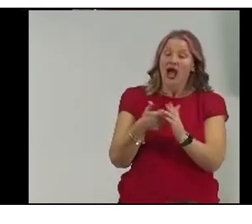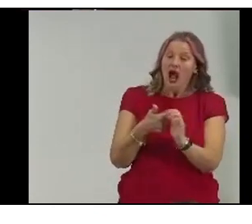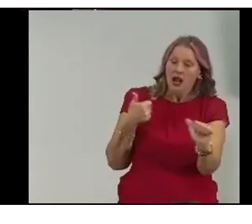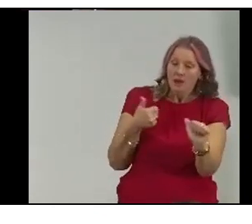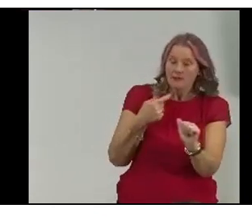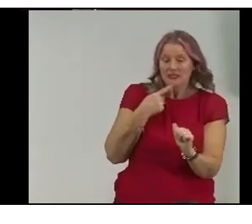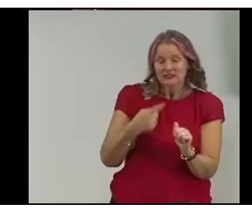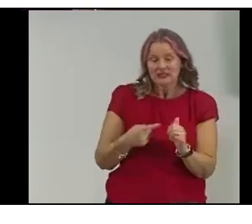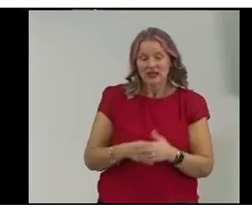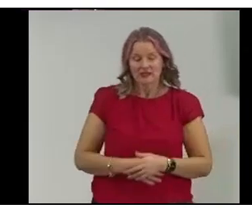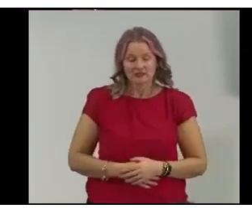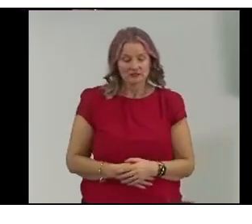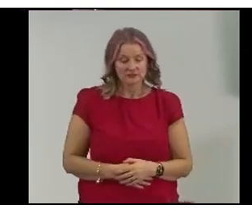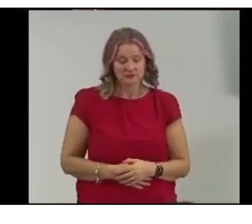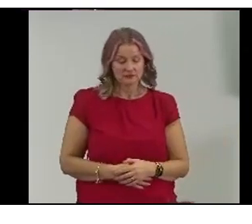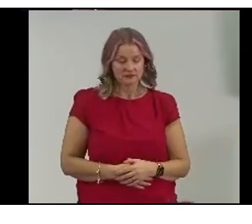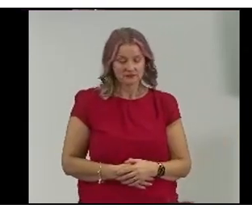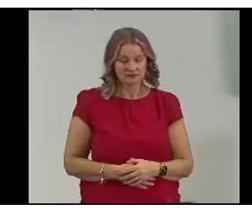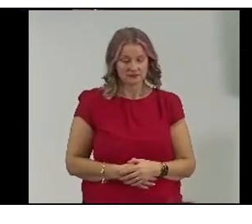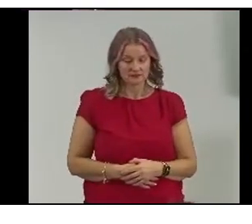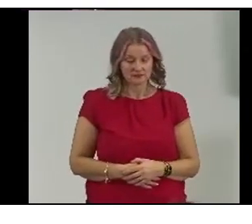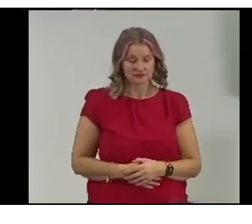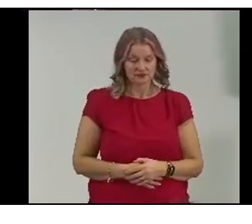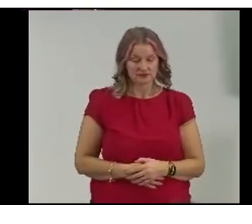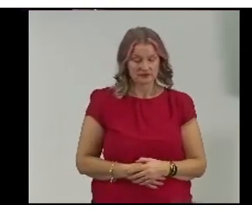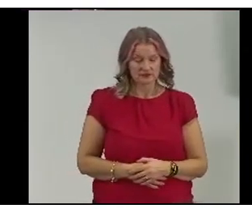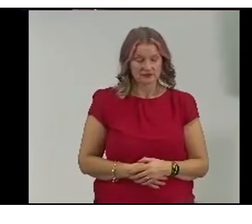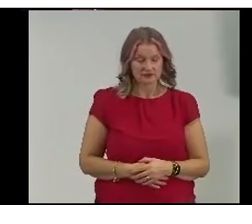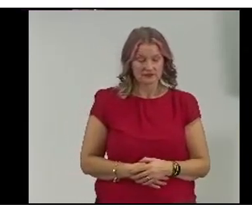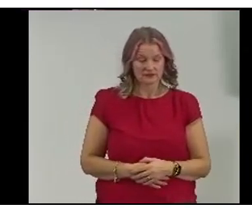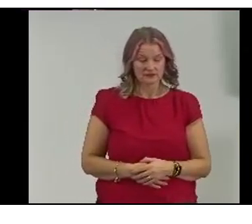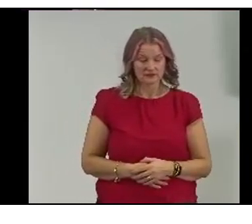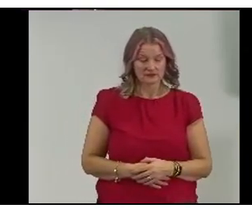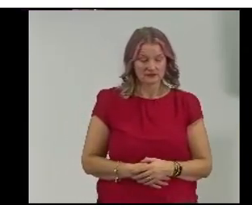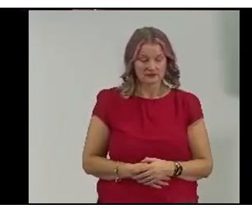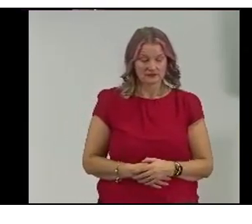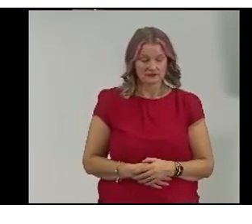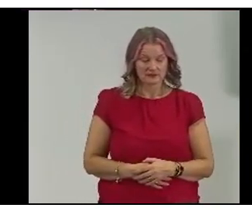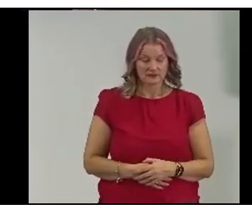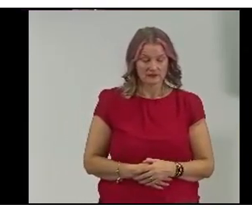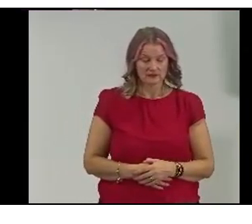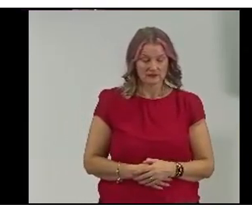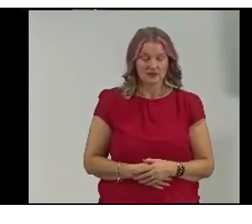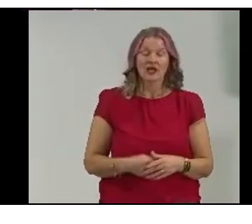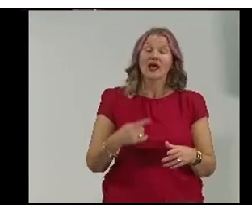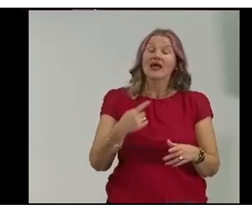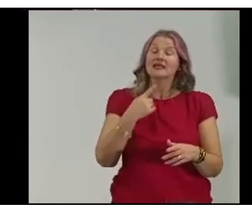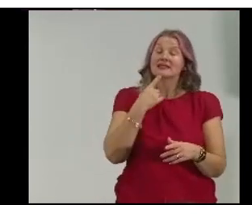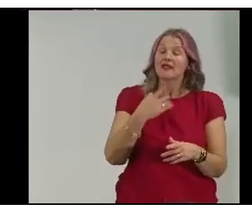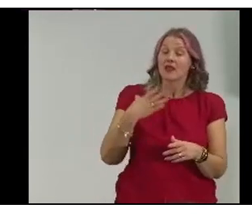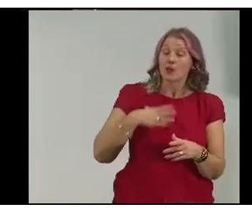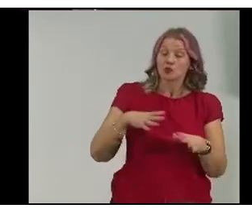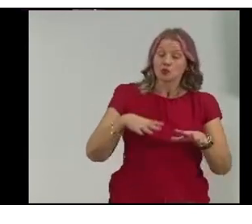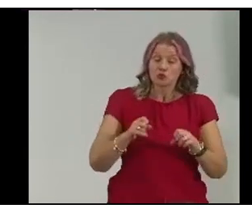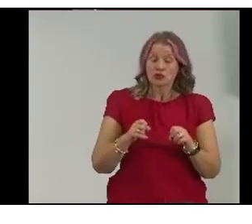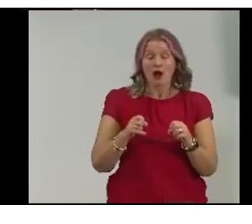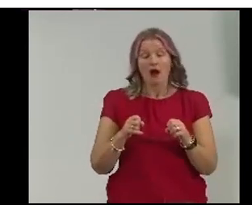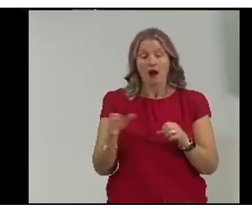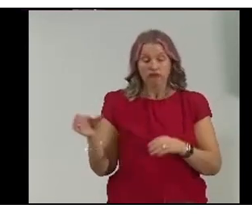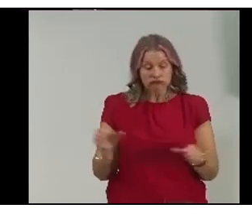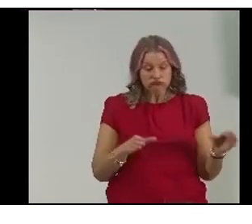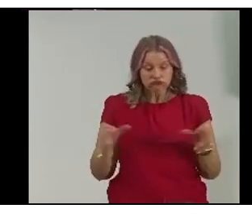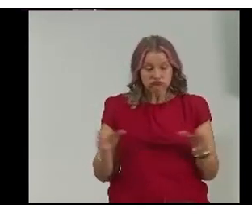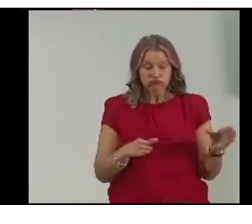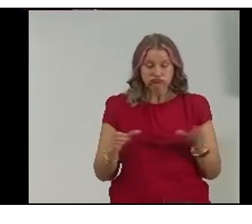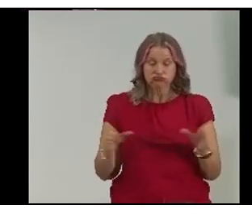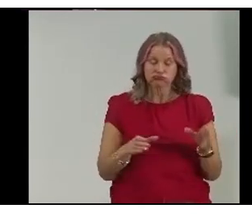a division between non-disabled workers and then disabled workers. And then we try to make